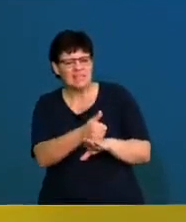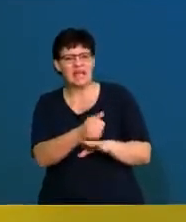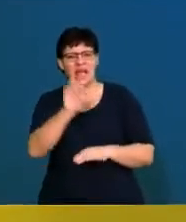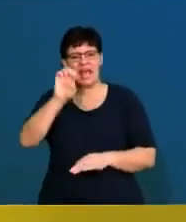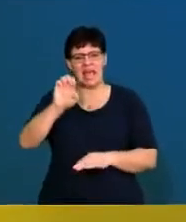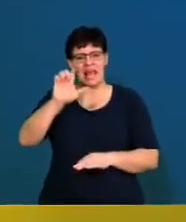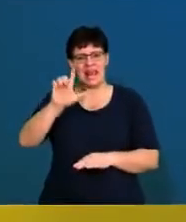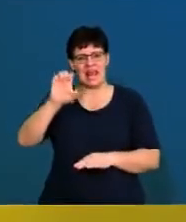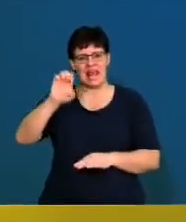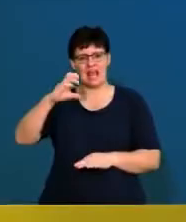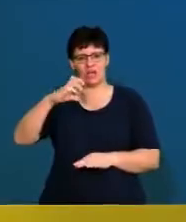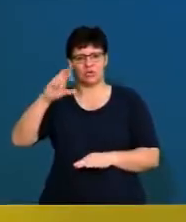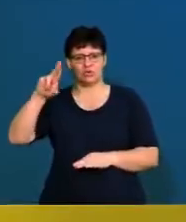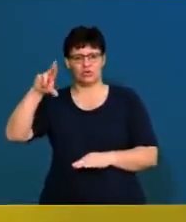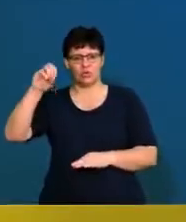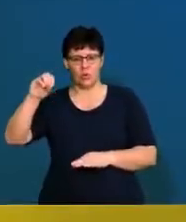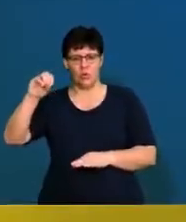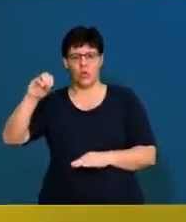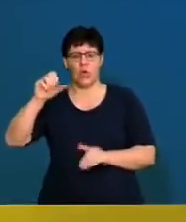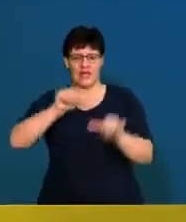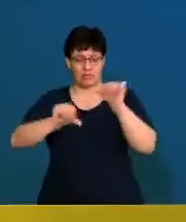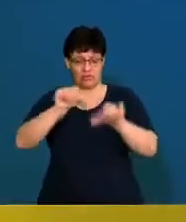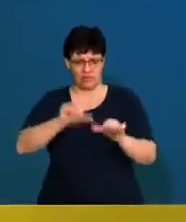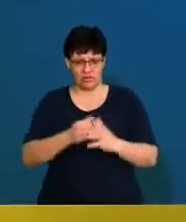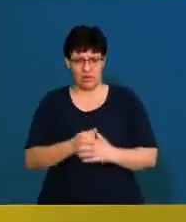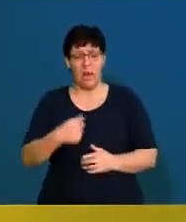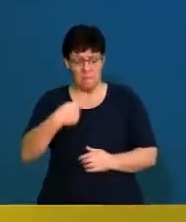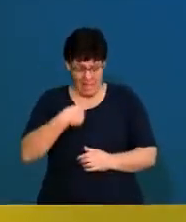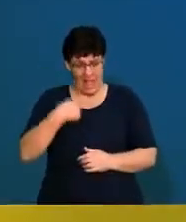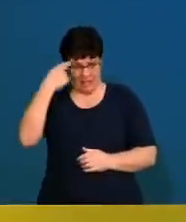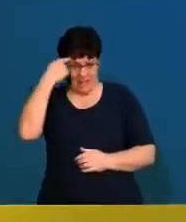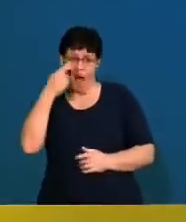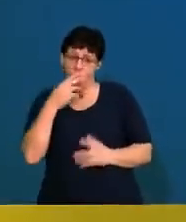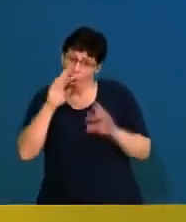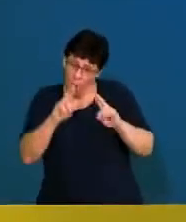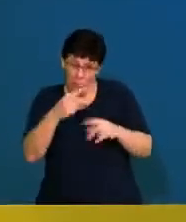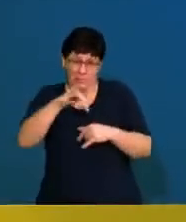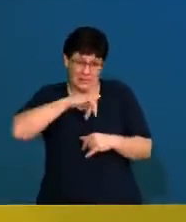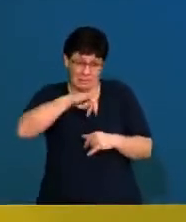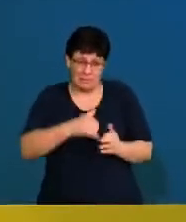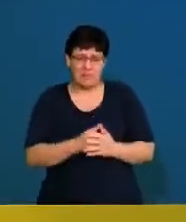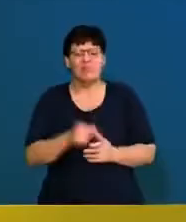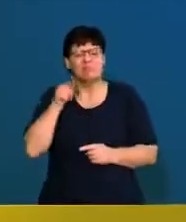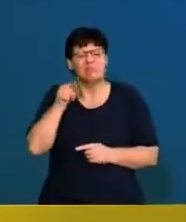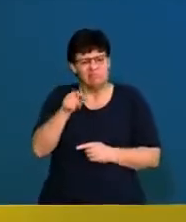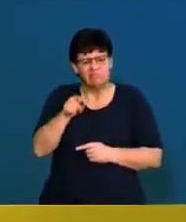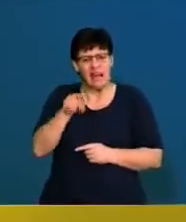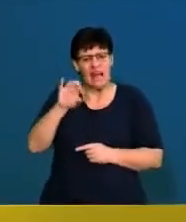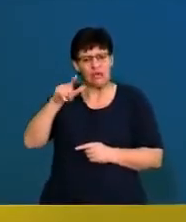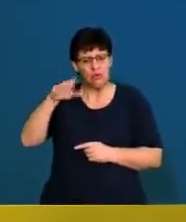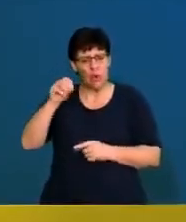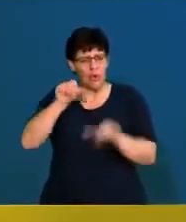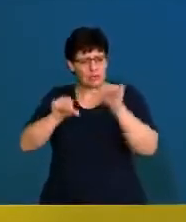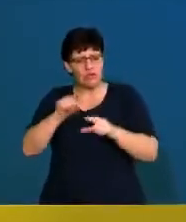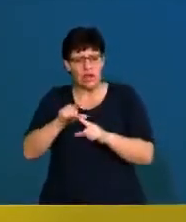on electrochemistry. Right. Now, in my opinion, I hope you also are of the same view. Electrochemistry forms one of